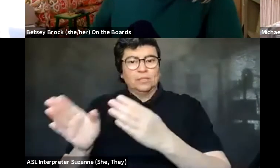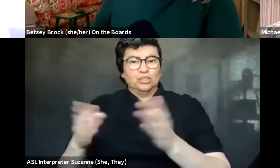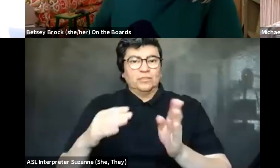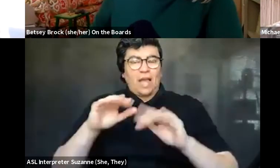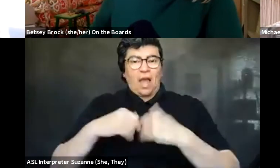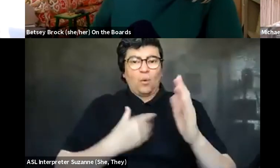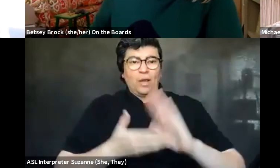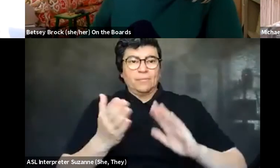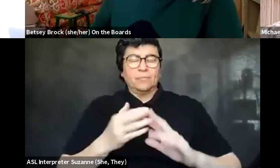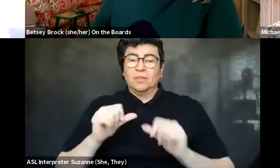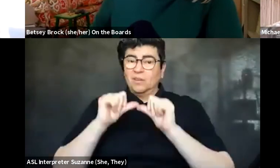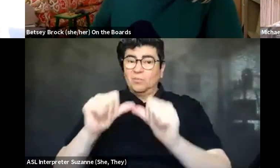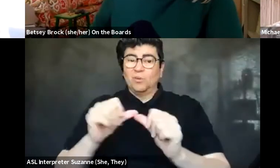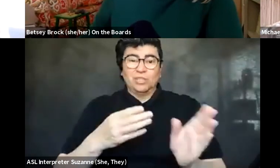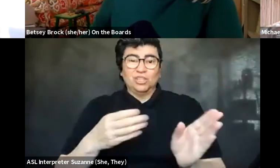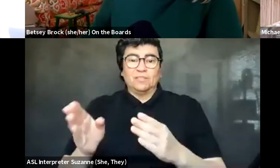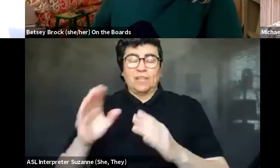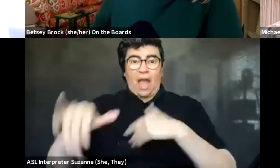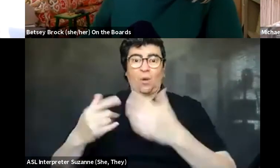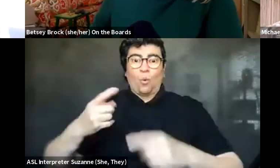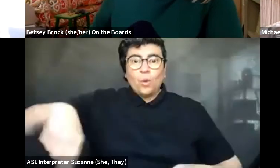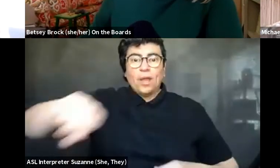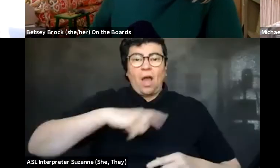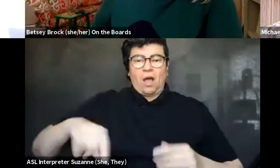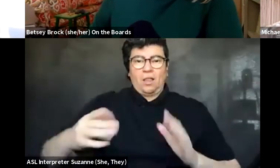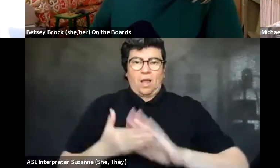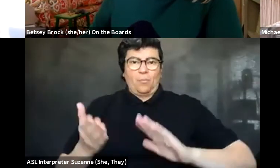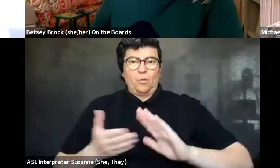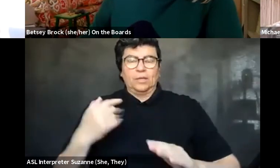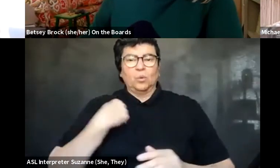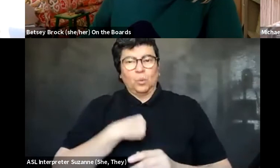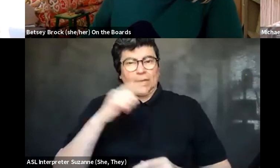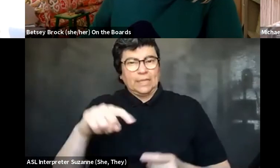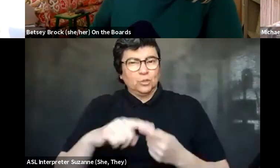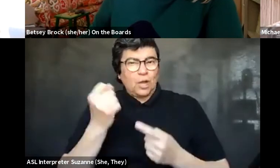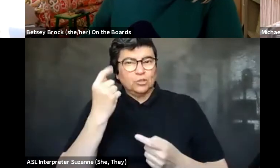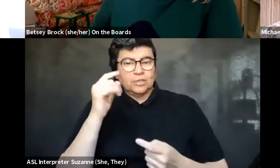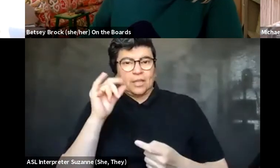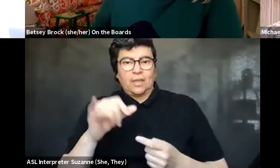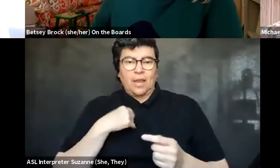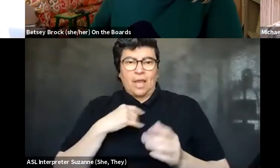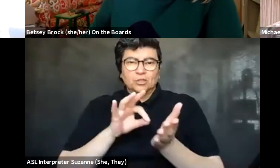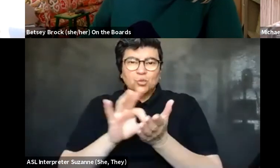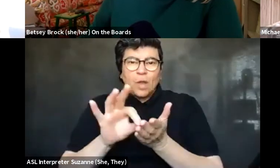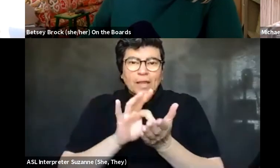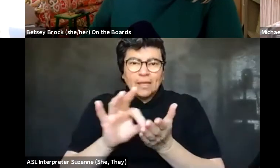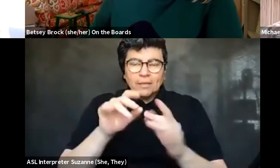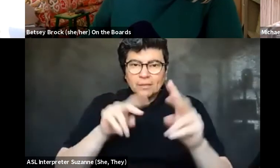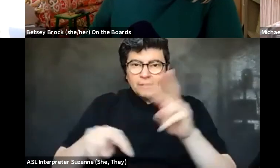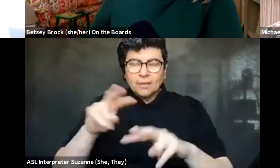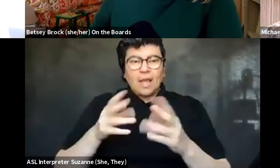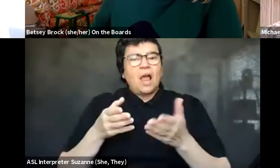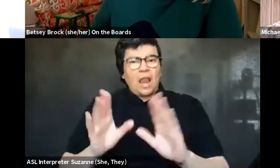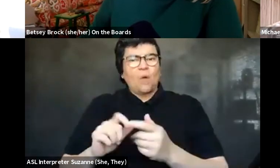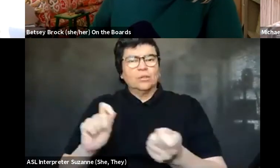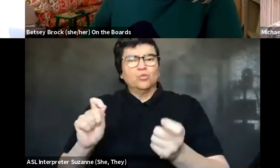be permanent shifts to the ways we all operate. And we need to be understanding those those and tracking those and allowing those to evolve